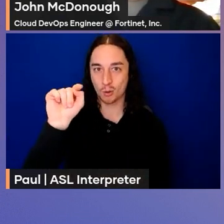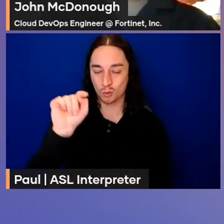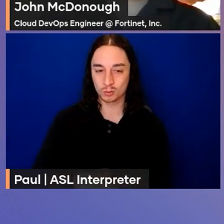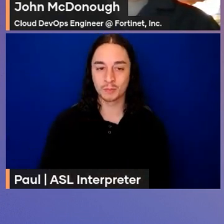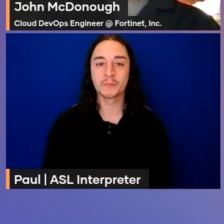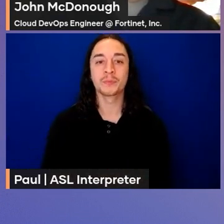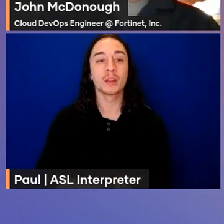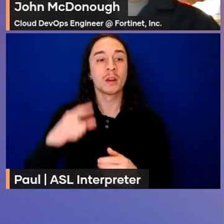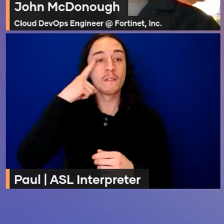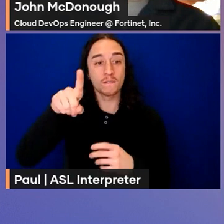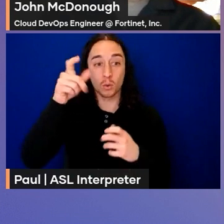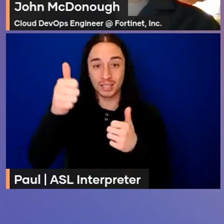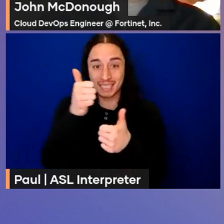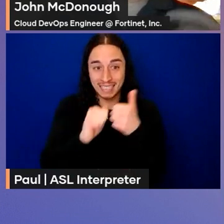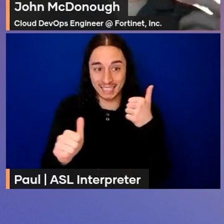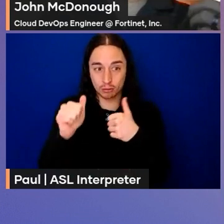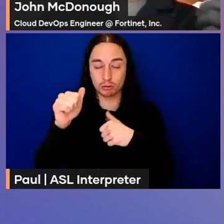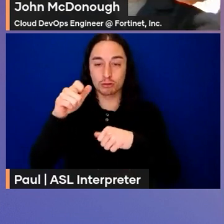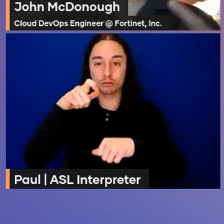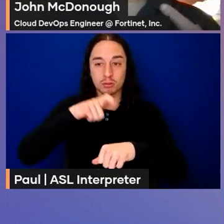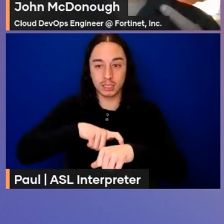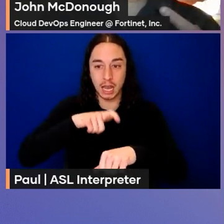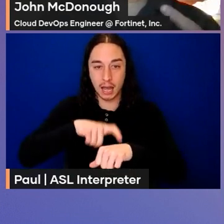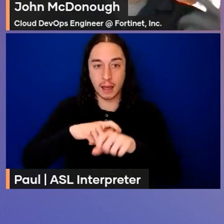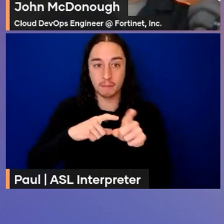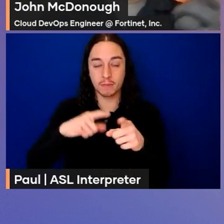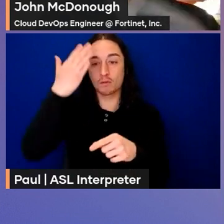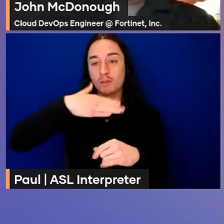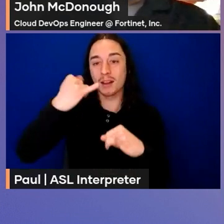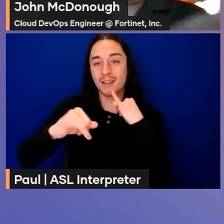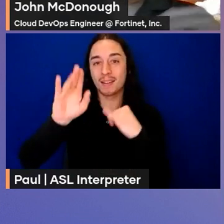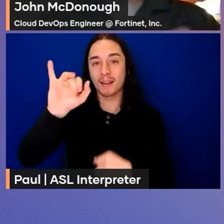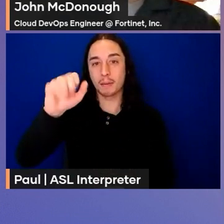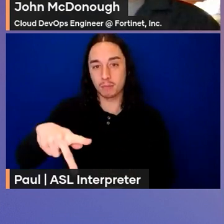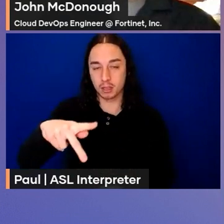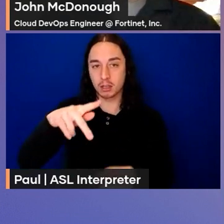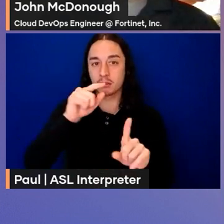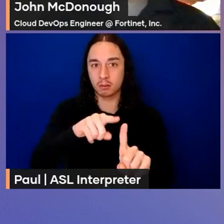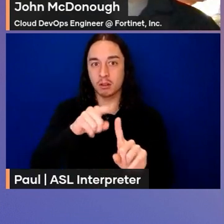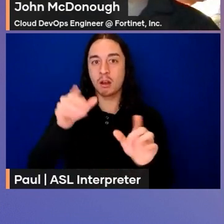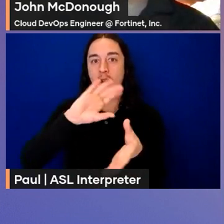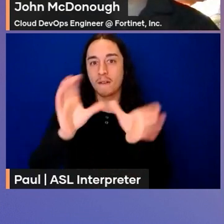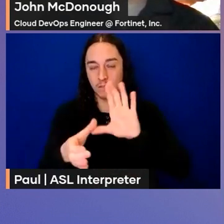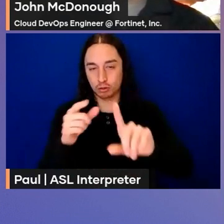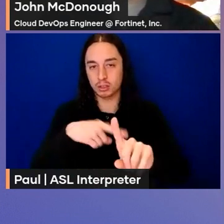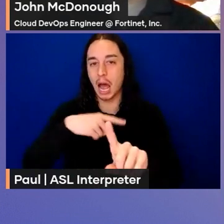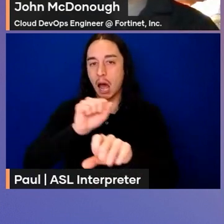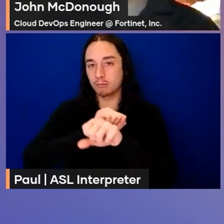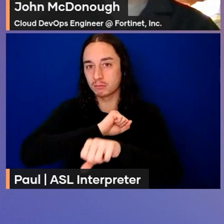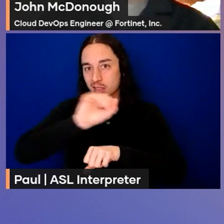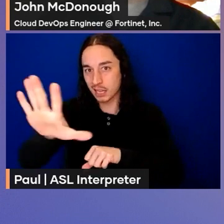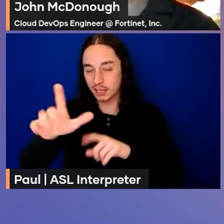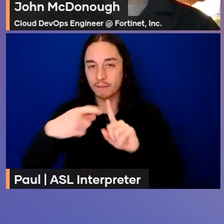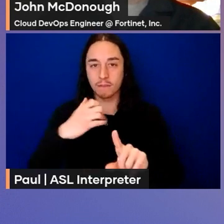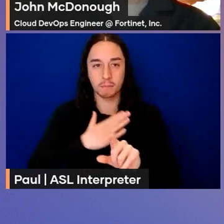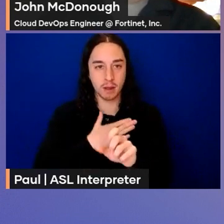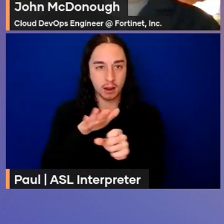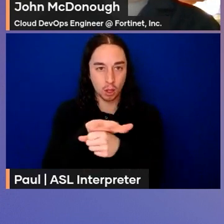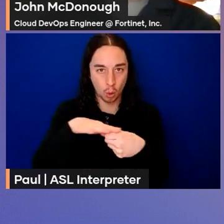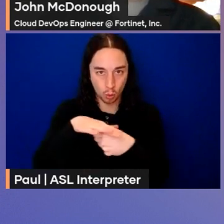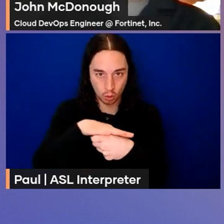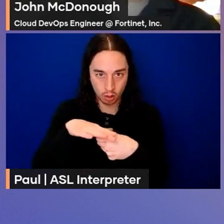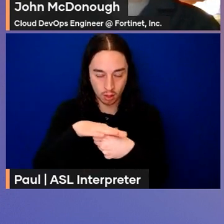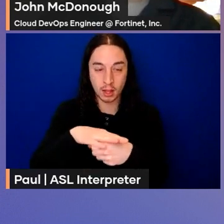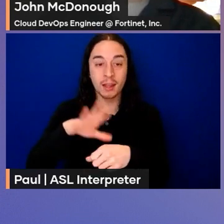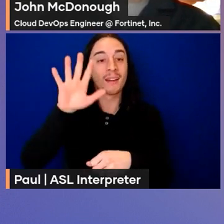For each time a front-end IP configuration that I'm sending through from my locals,